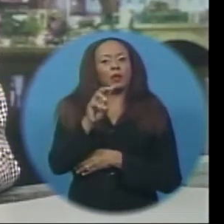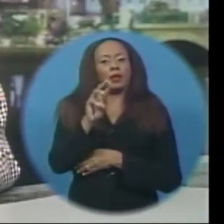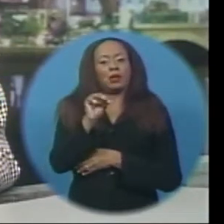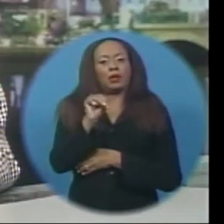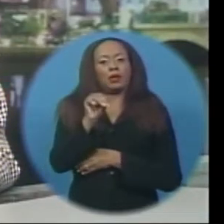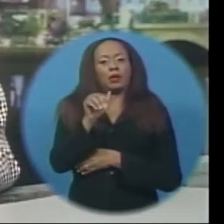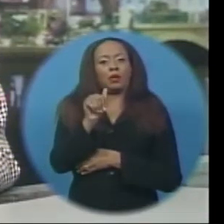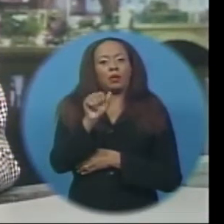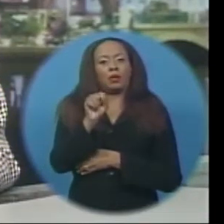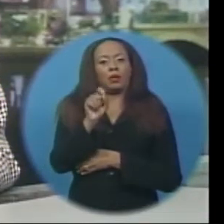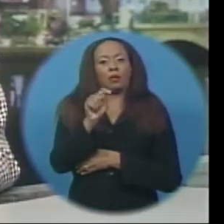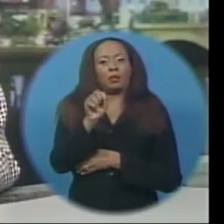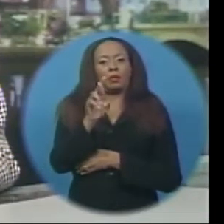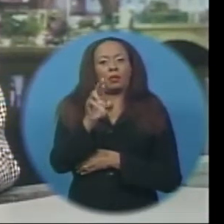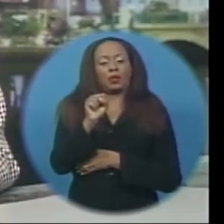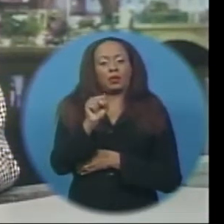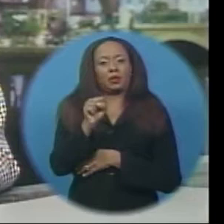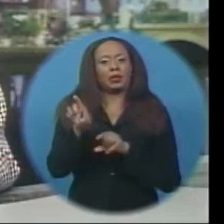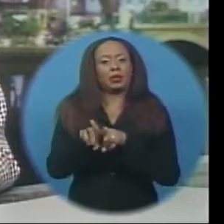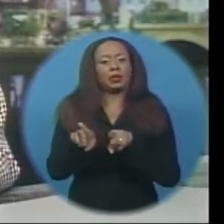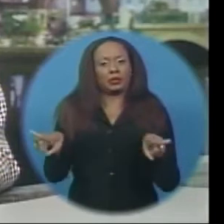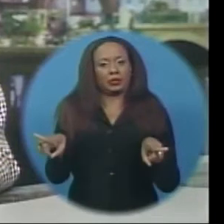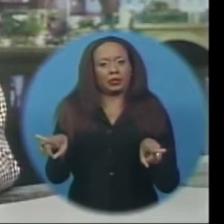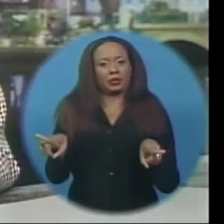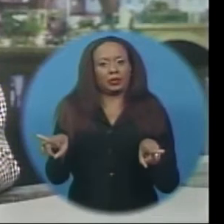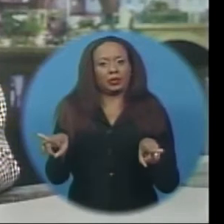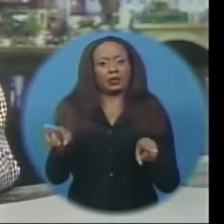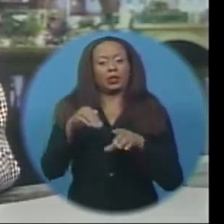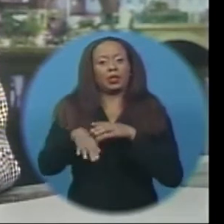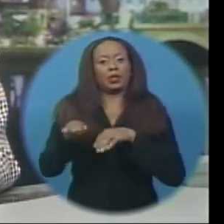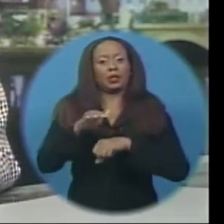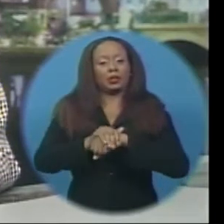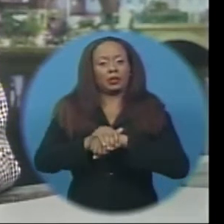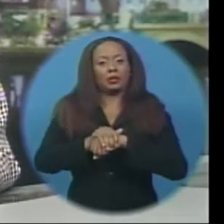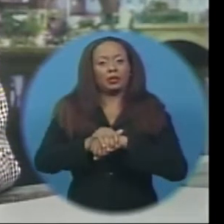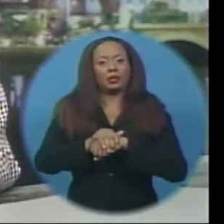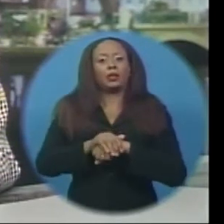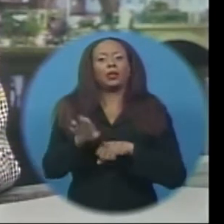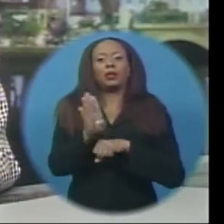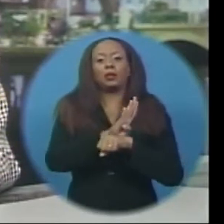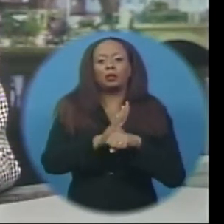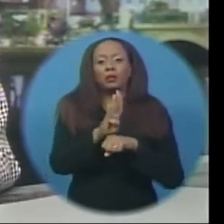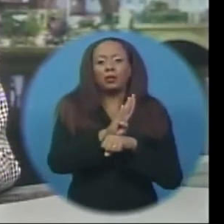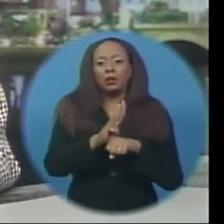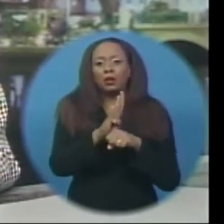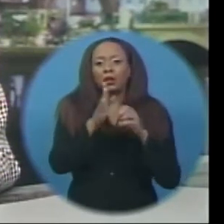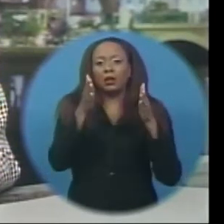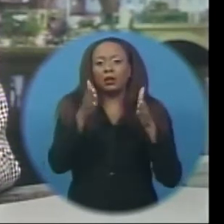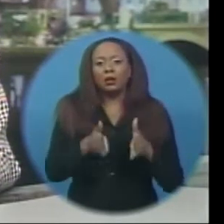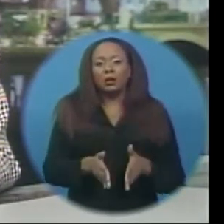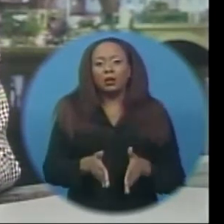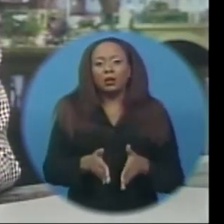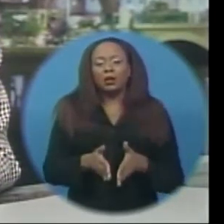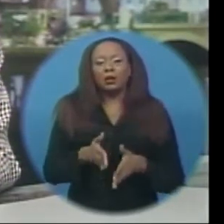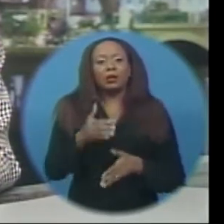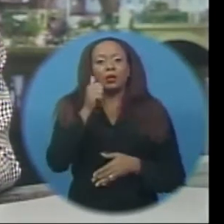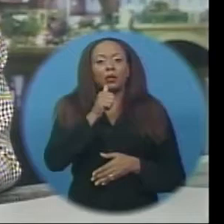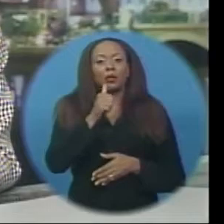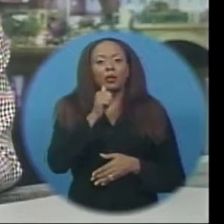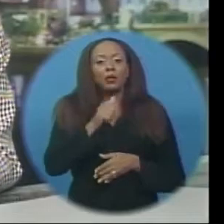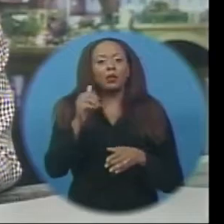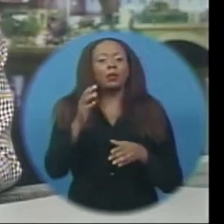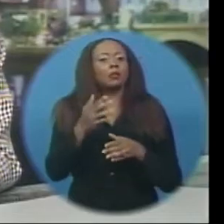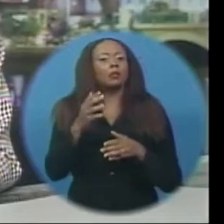personally selected by British embassies and high commissions throughout the world. Barbadian Farana Balbulia was among last